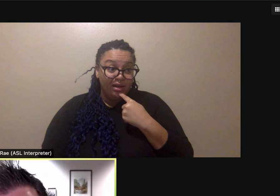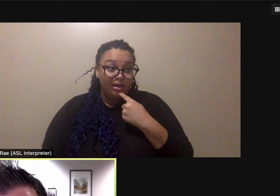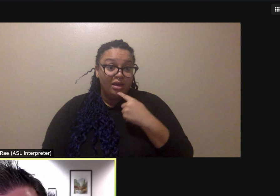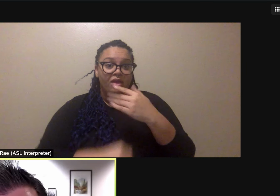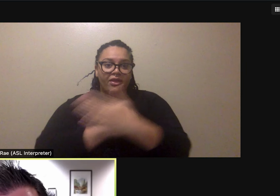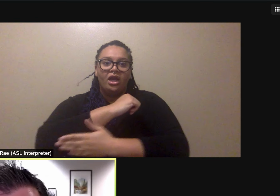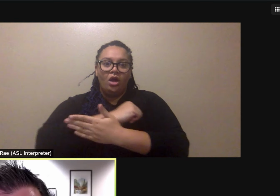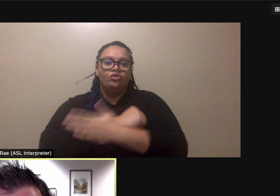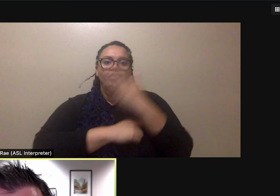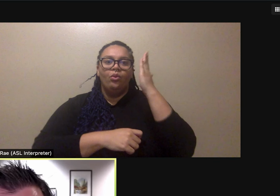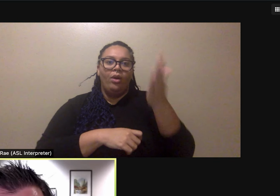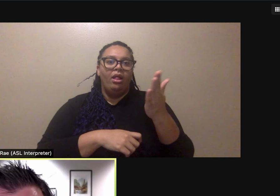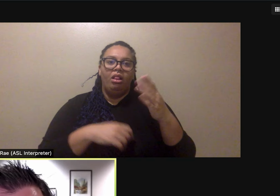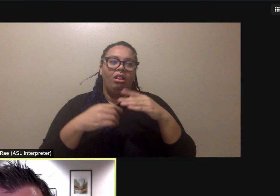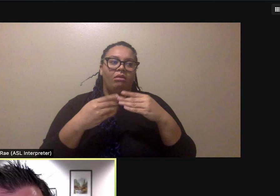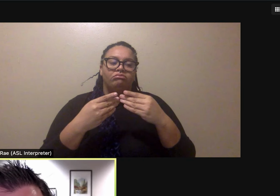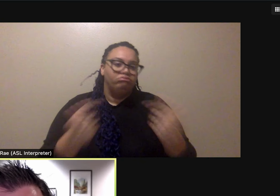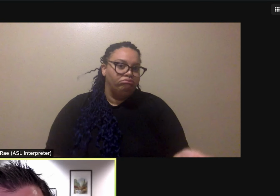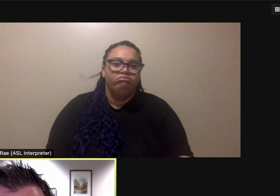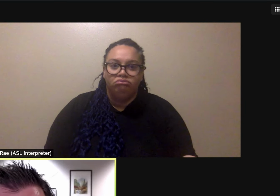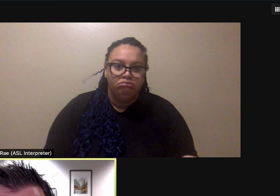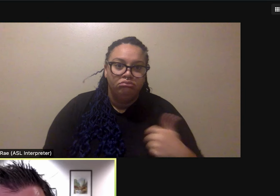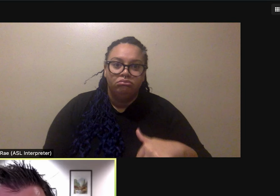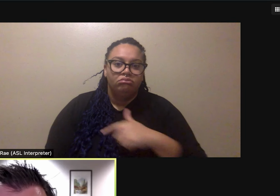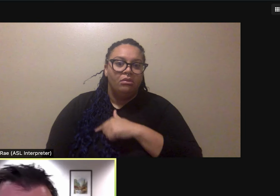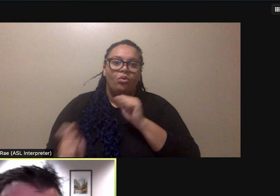apart. So, and we'll all